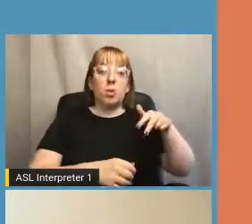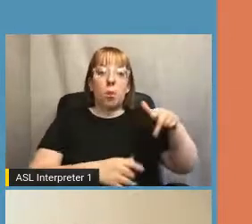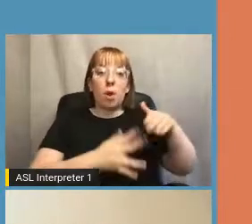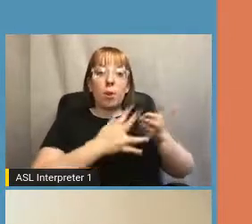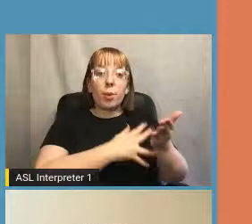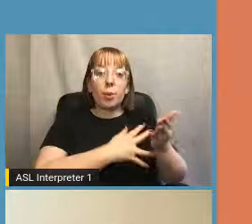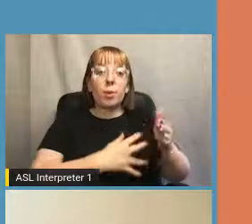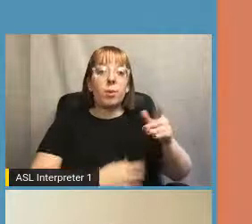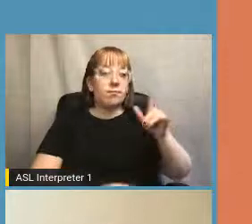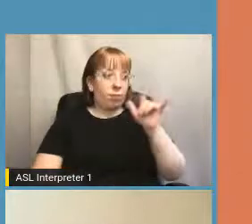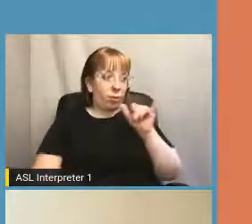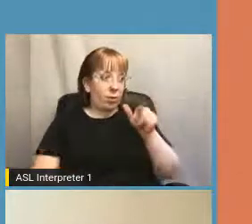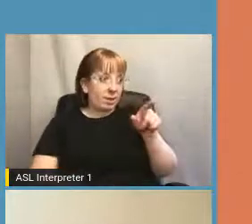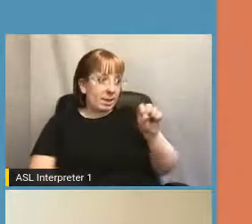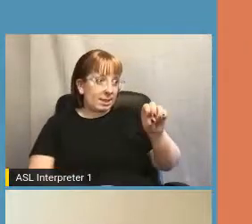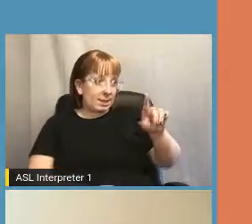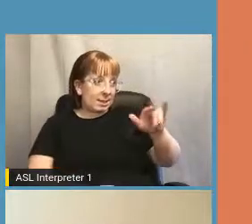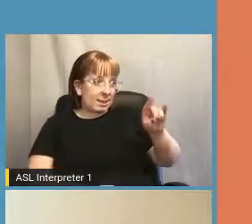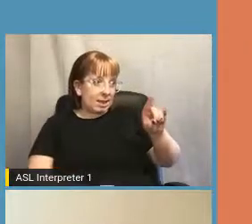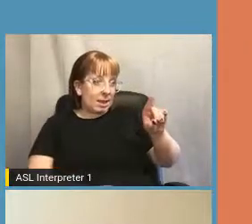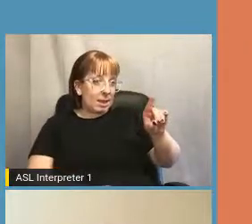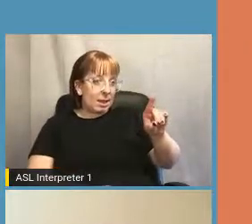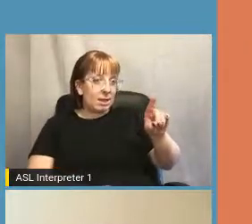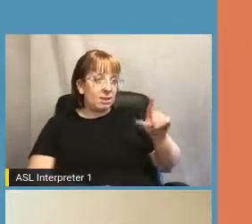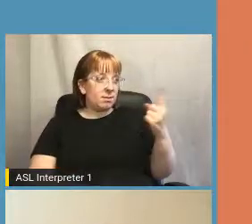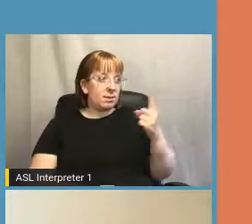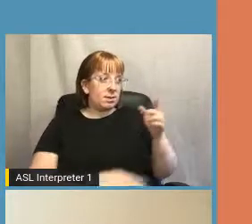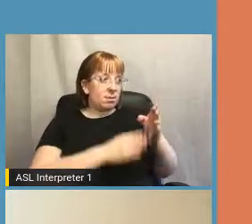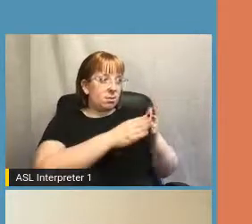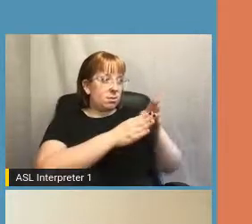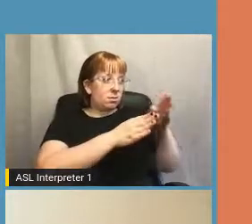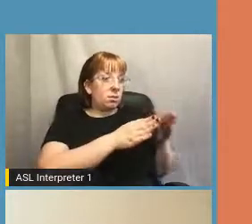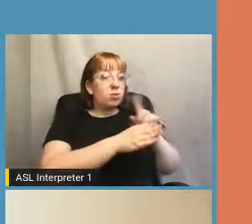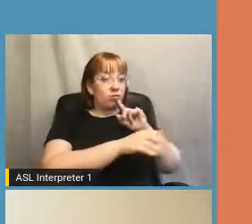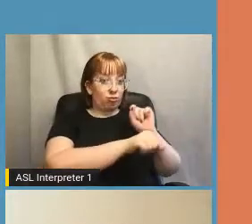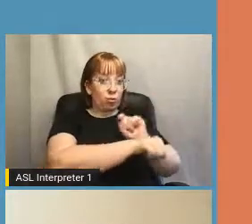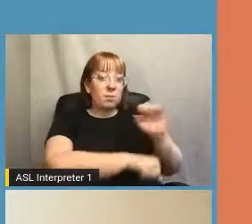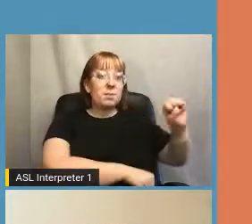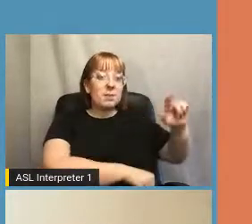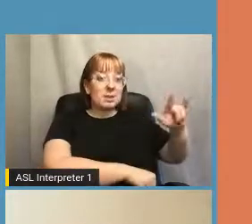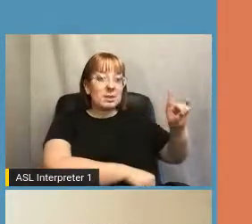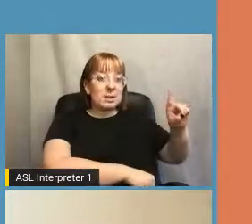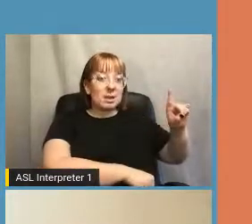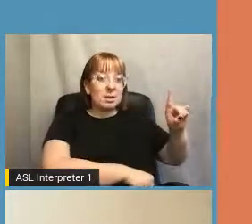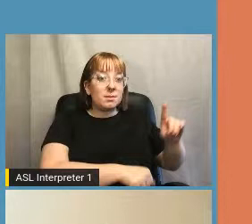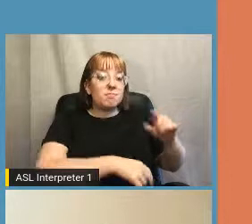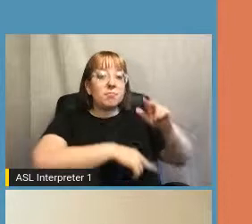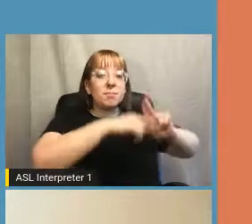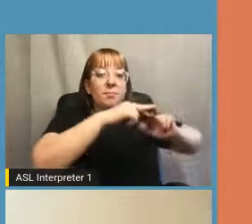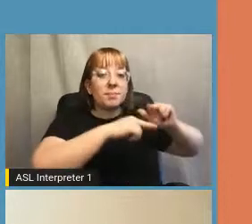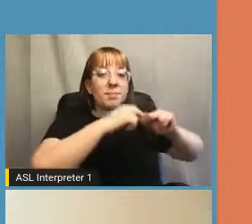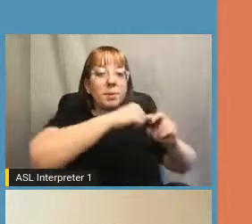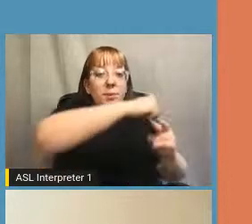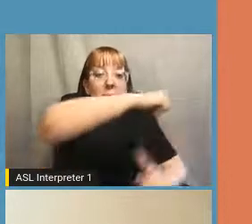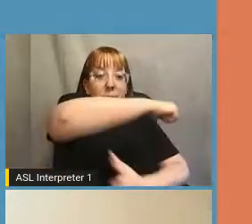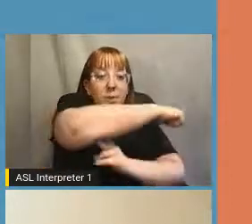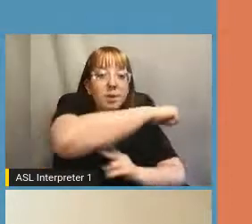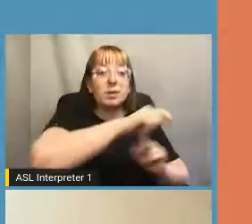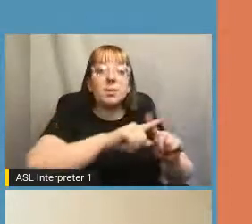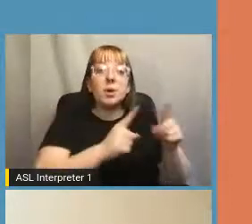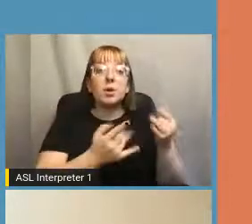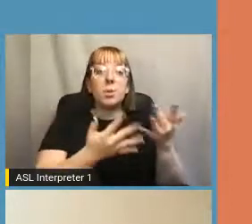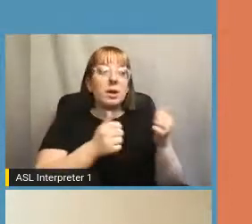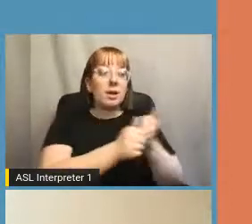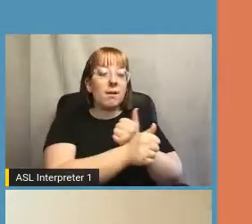to be solid and something right next to it that is solid. So if you wanted someone, let's say, to build a bridge, but you wanted everything to